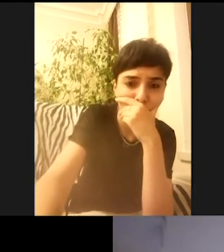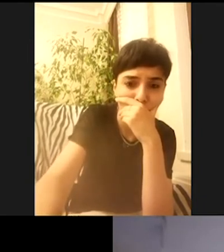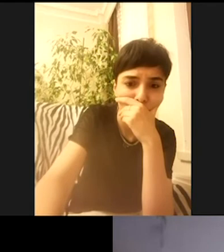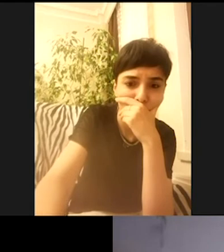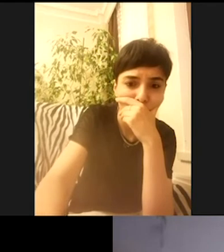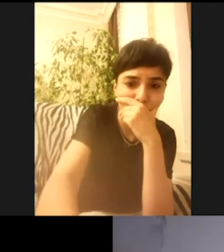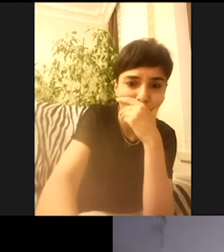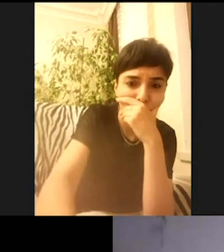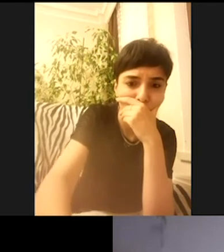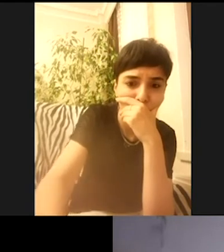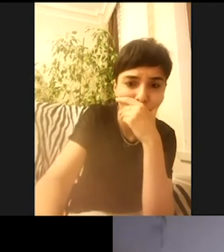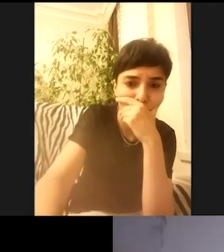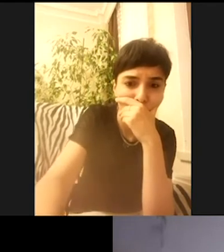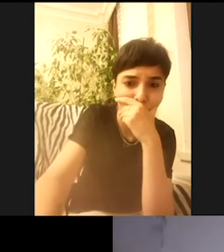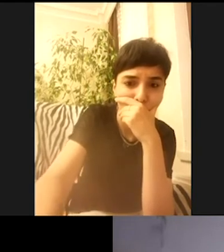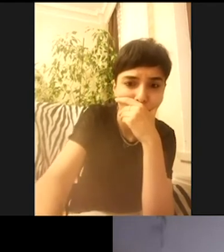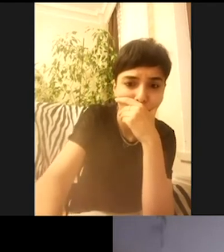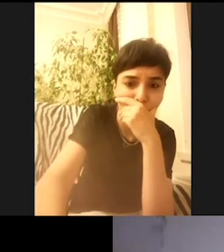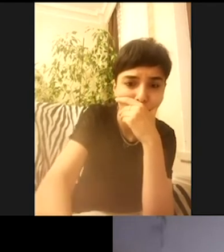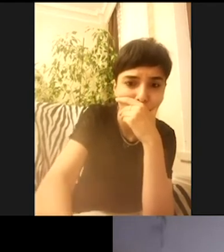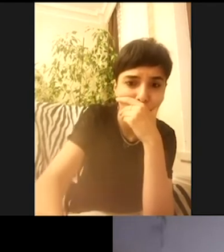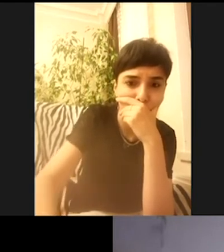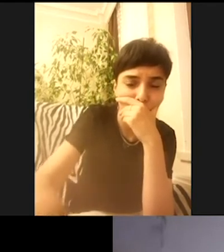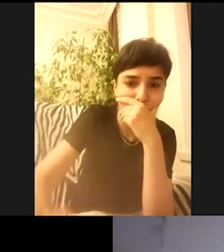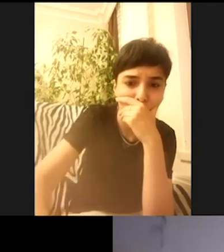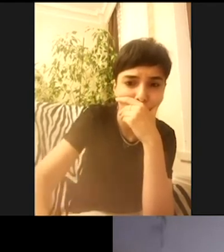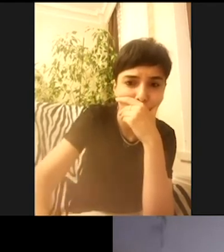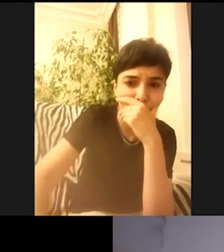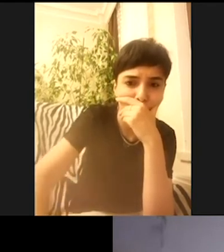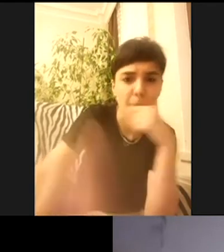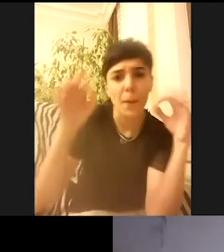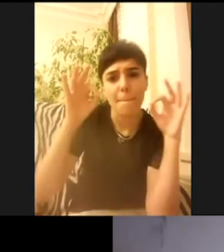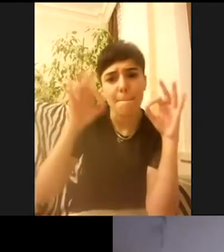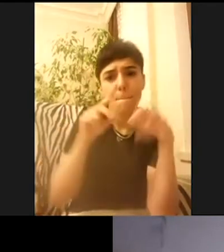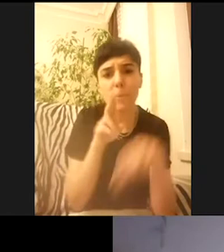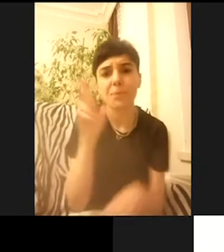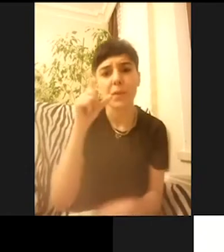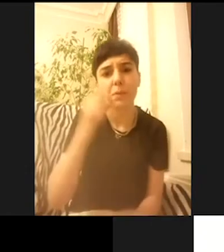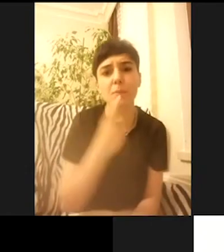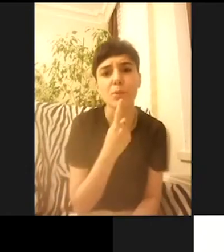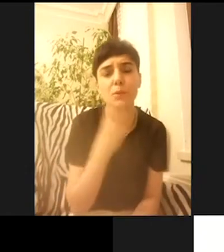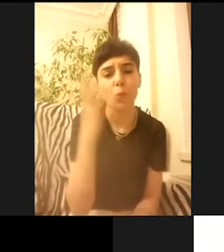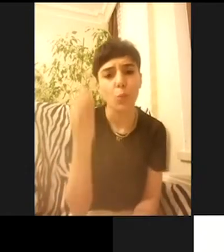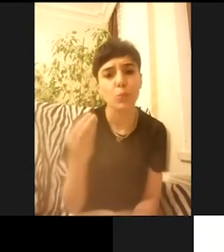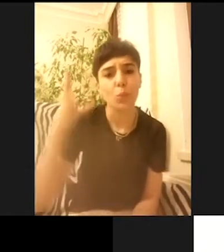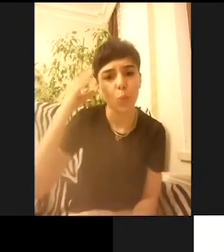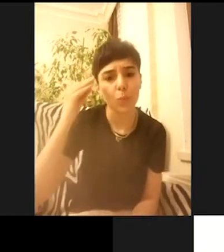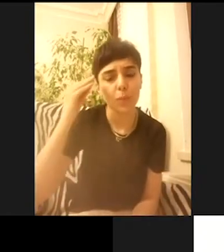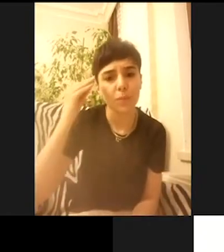but on the other side, for me, it was also a protest from against my own people.